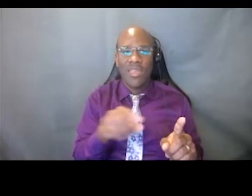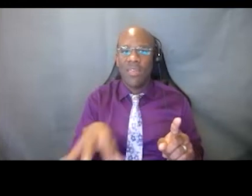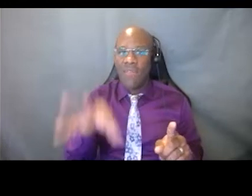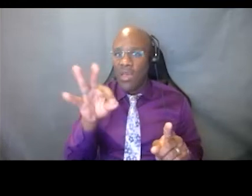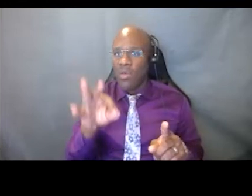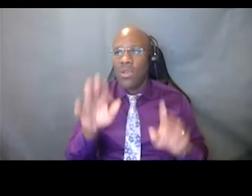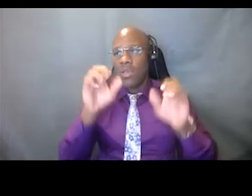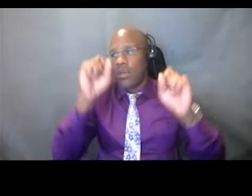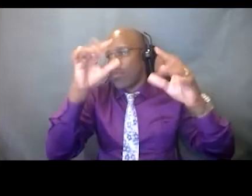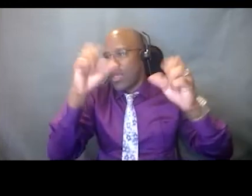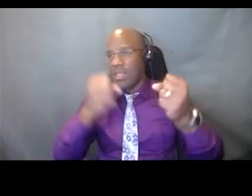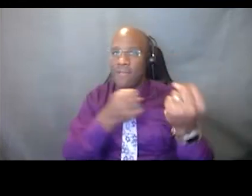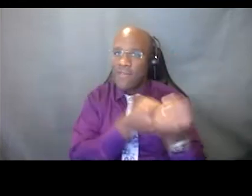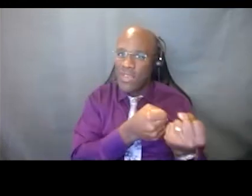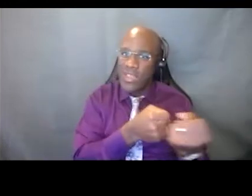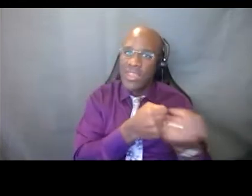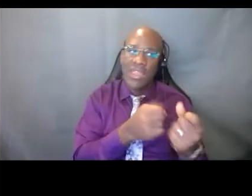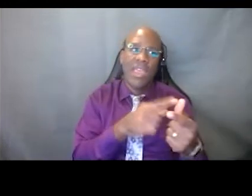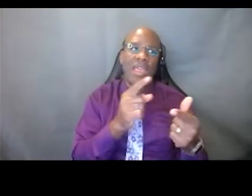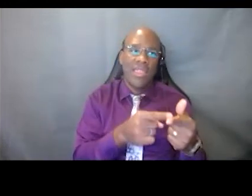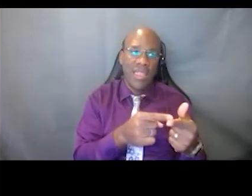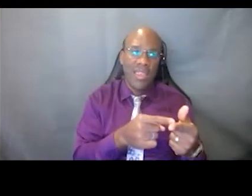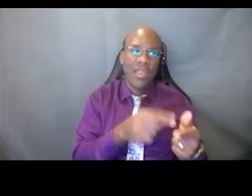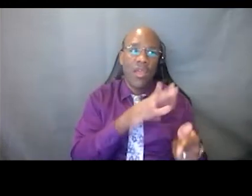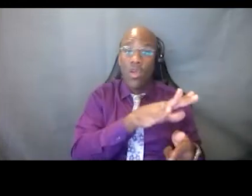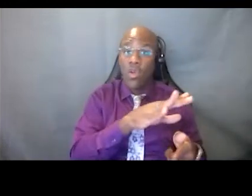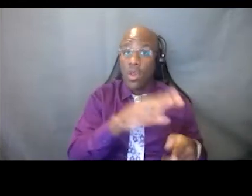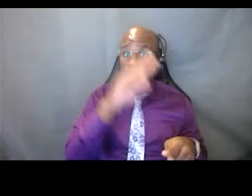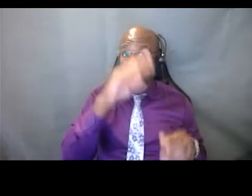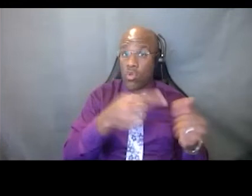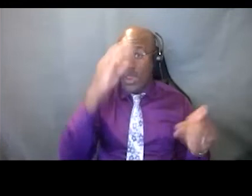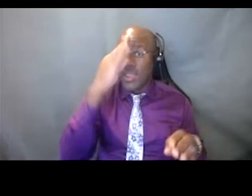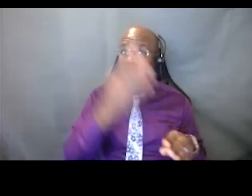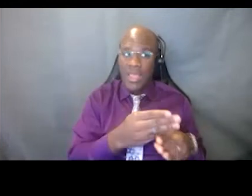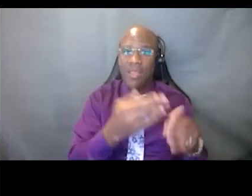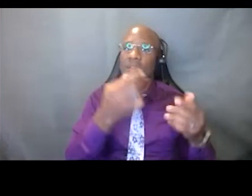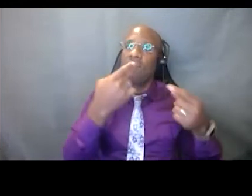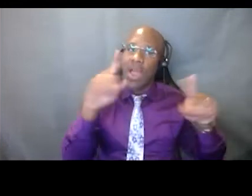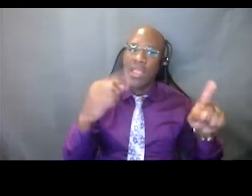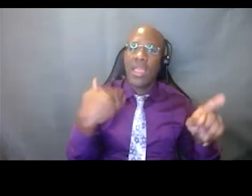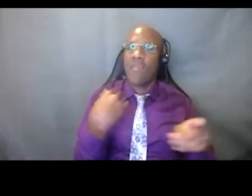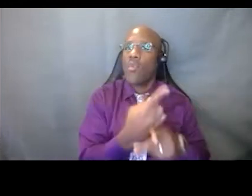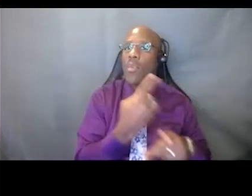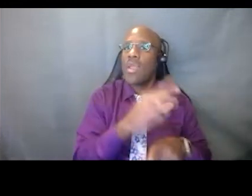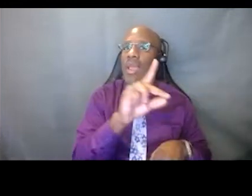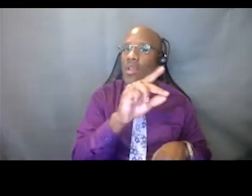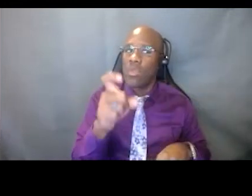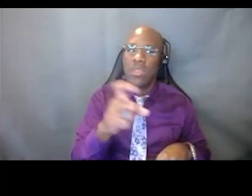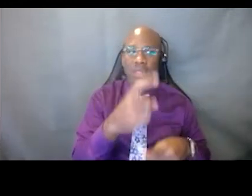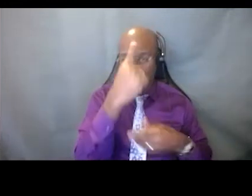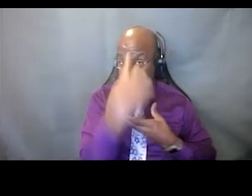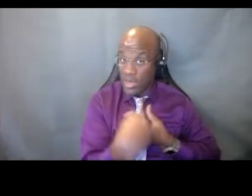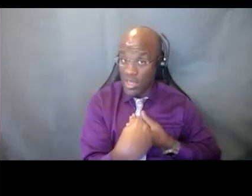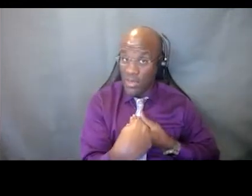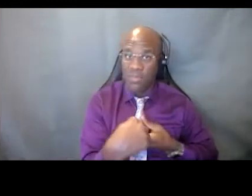a diagnosis to be on the autism spectrum, but then also all of the services and supports that were a part of that process. So Benita's